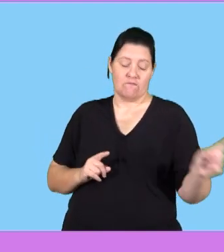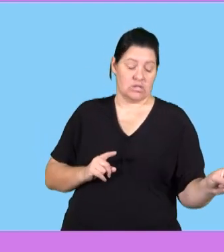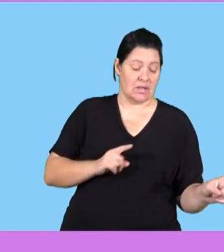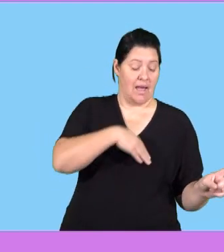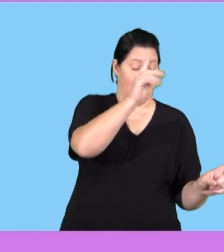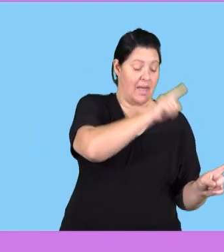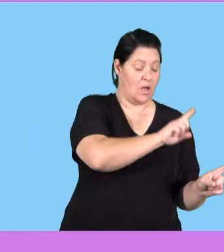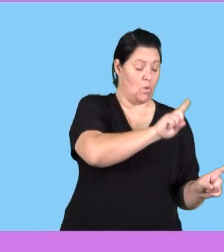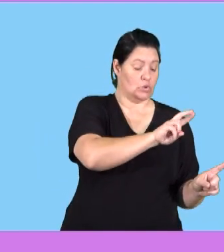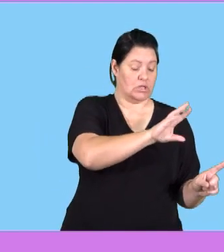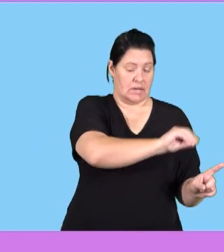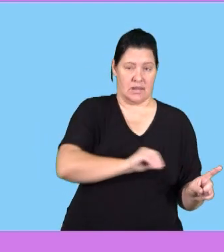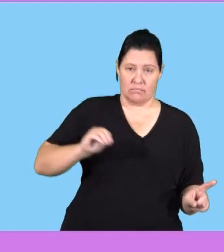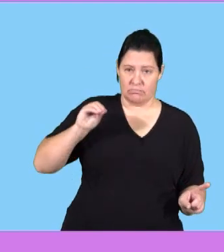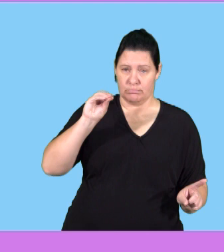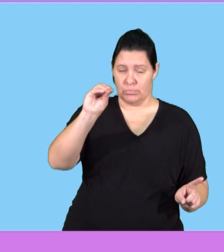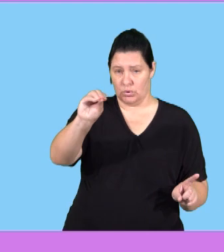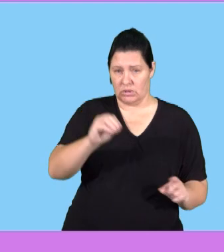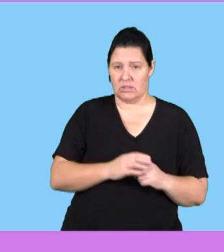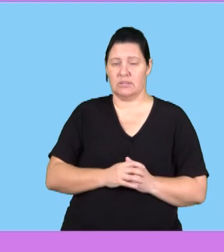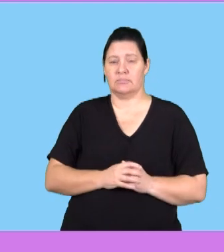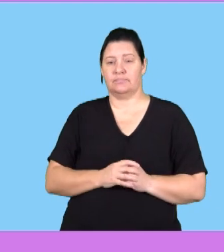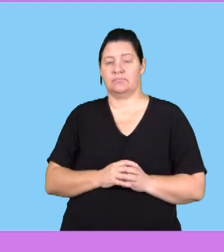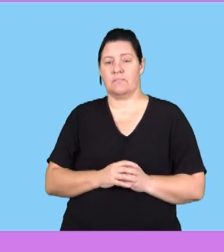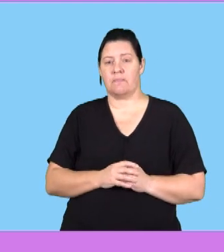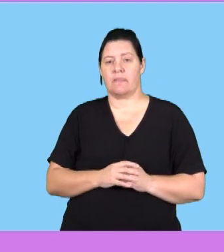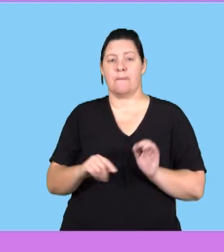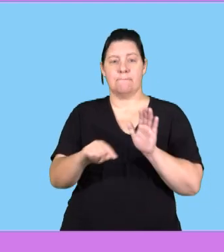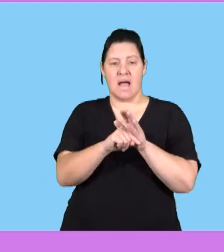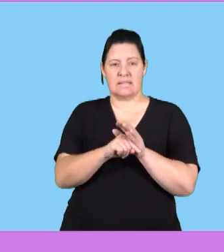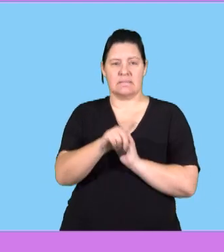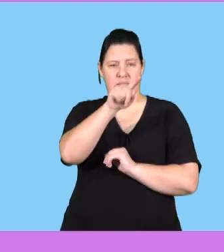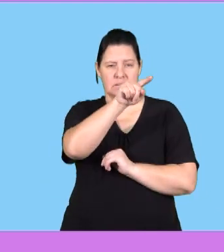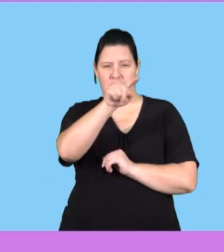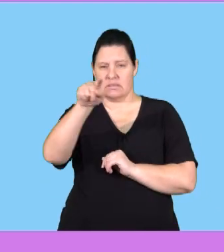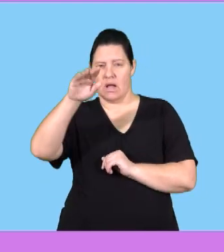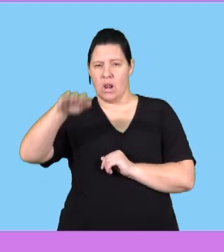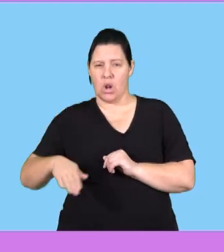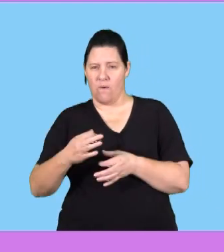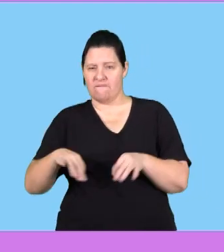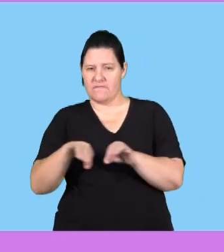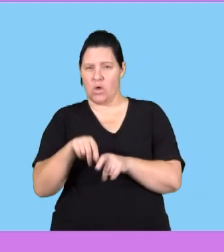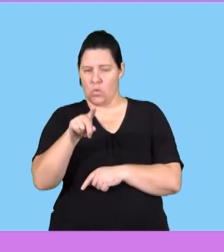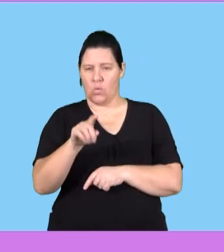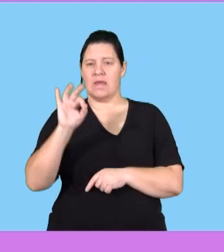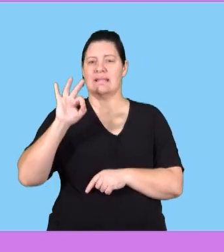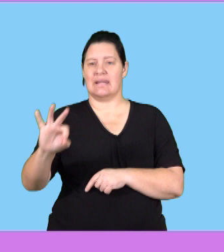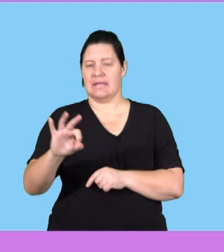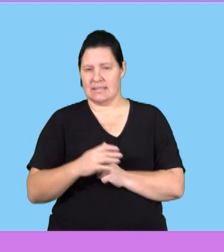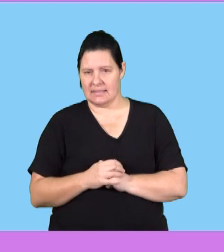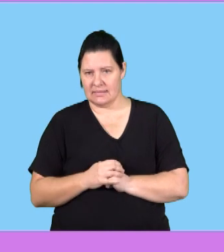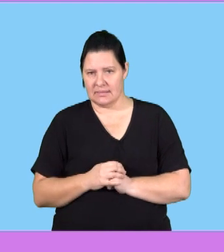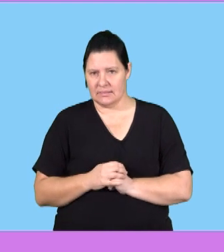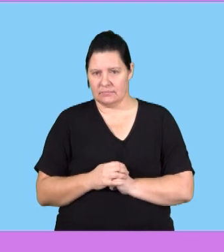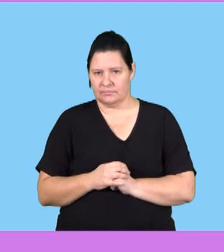substitute into the formula now. Highest value is 123. And then looking at the lowest value, that should